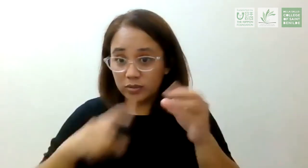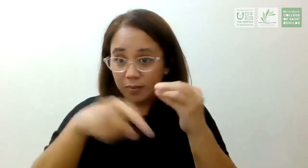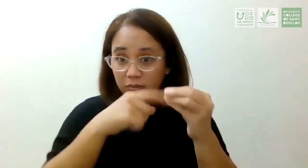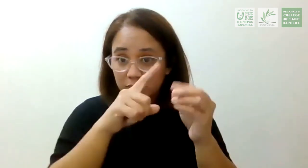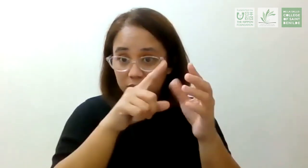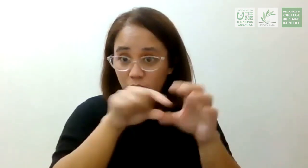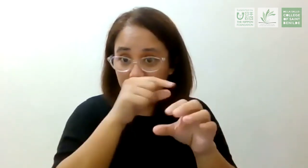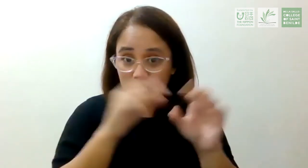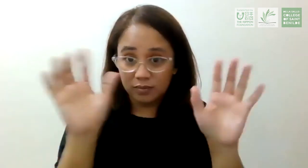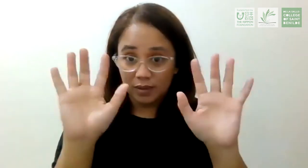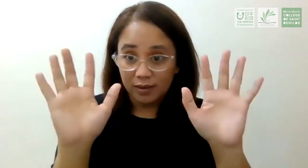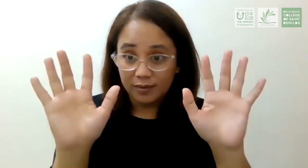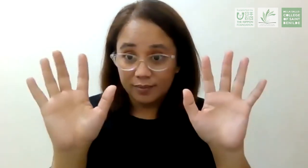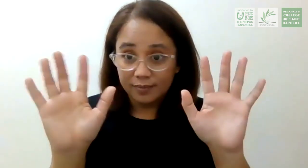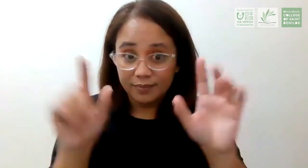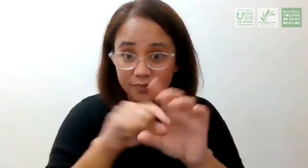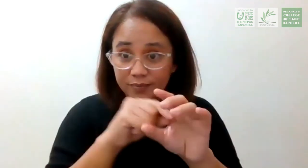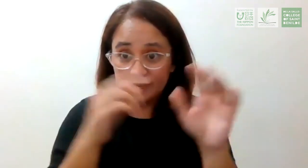Quiz?